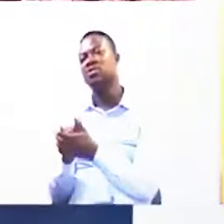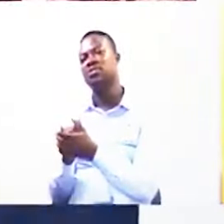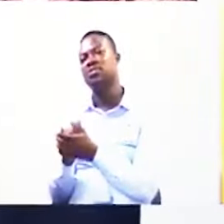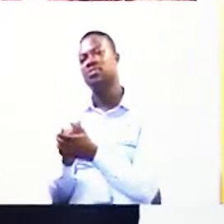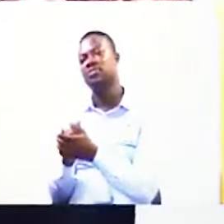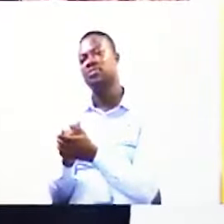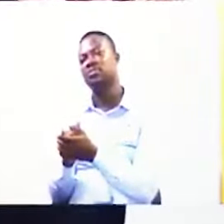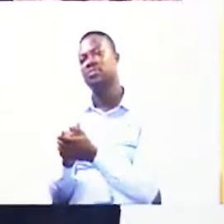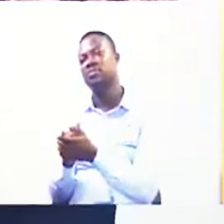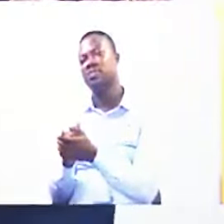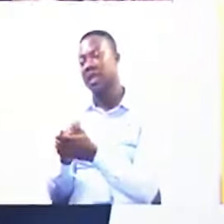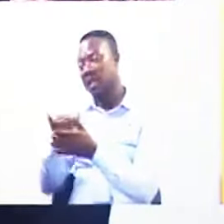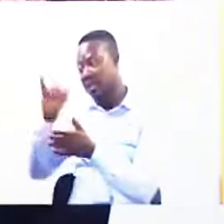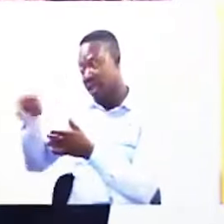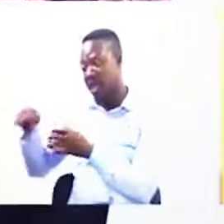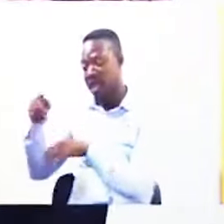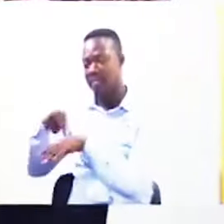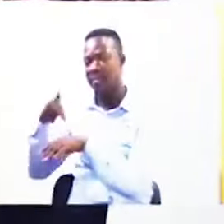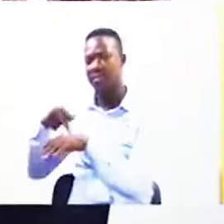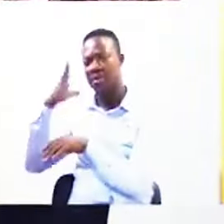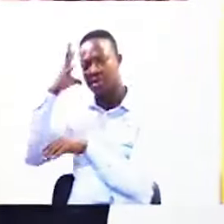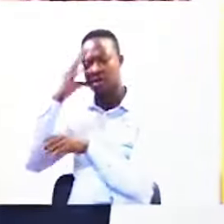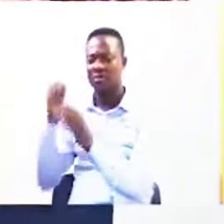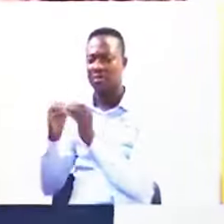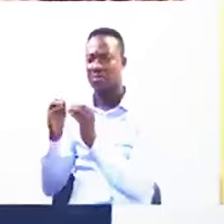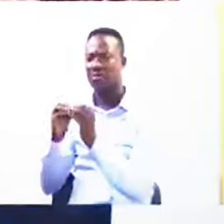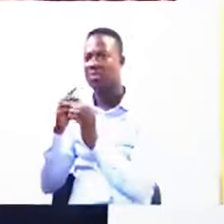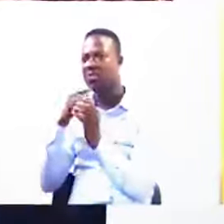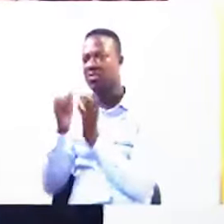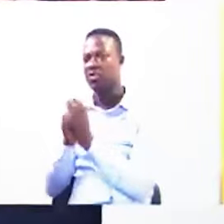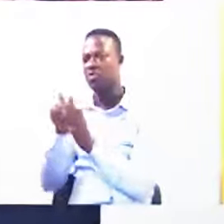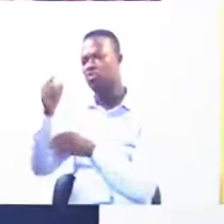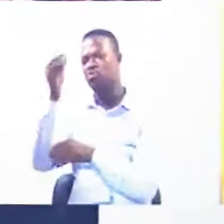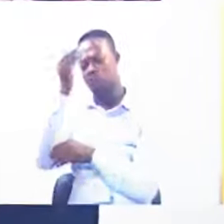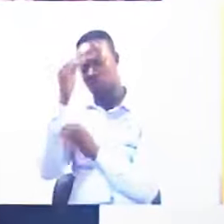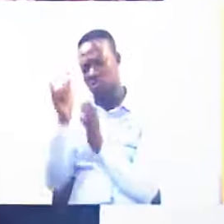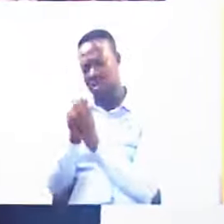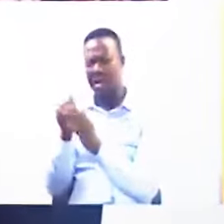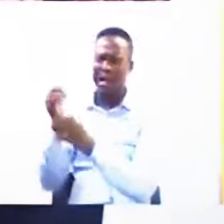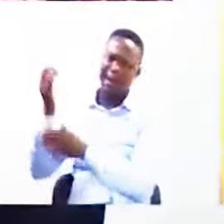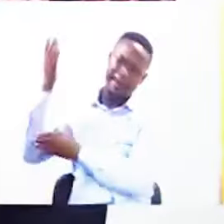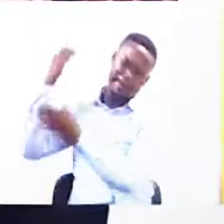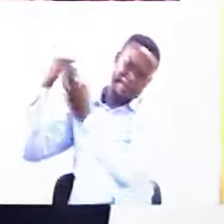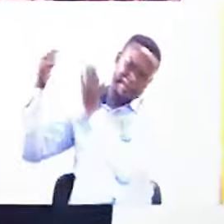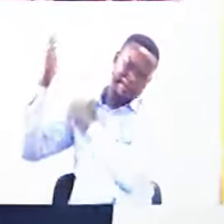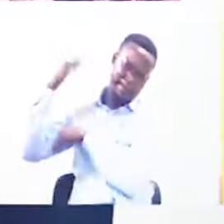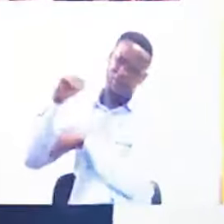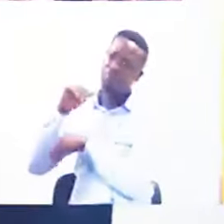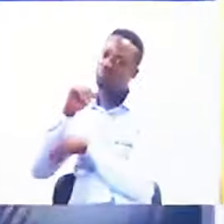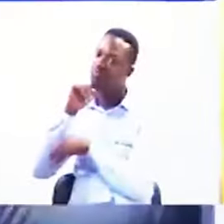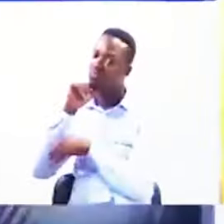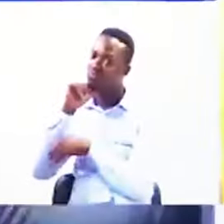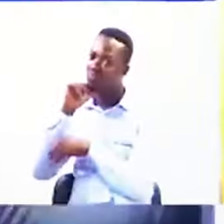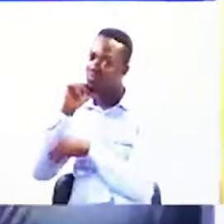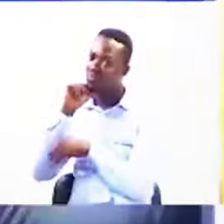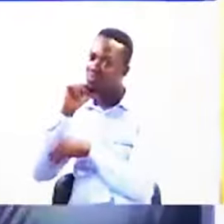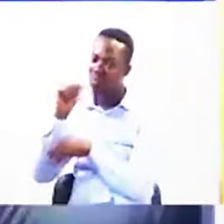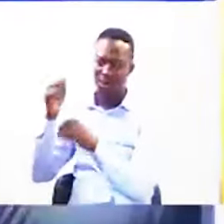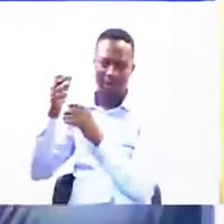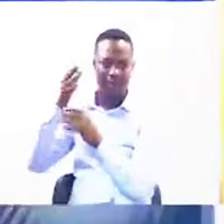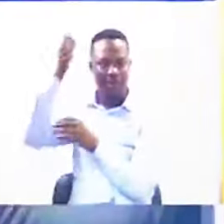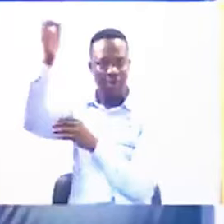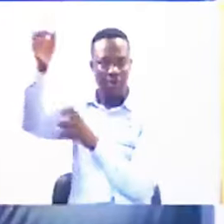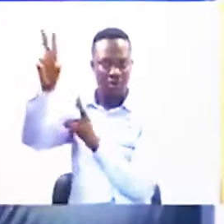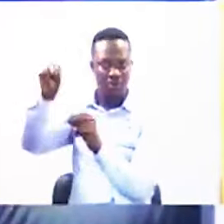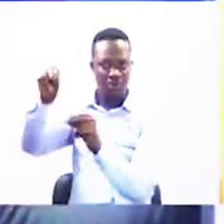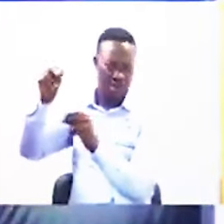knows this fact than Peter. You know that some time ago, not some time coming,